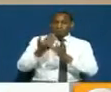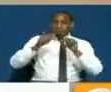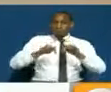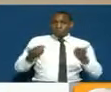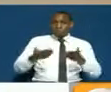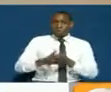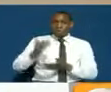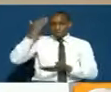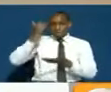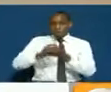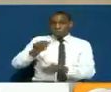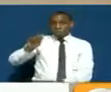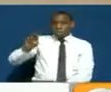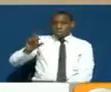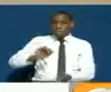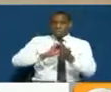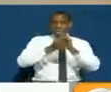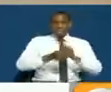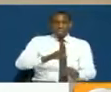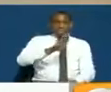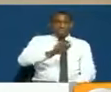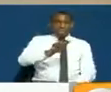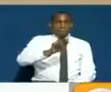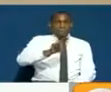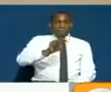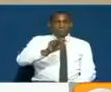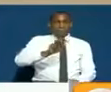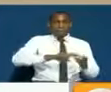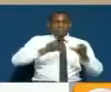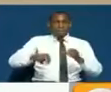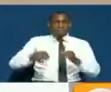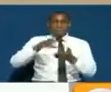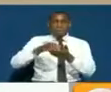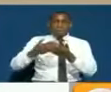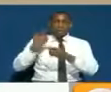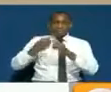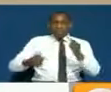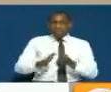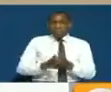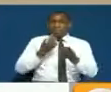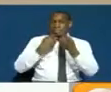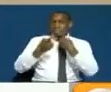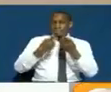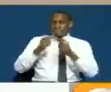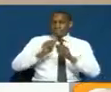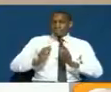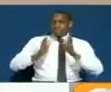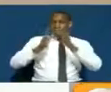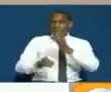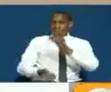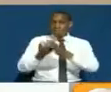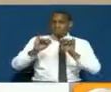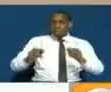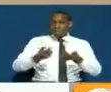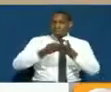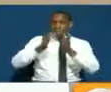today at the party headquarters, will replace Barak Muluka, who left the role last year. Speaking at the ceremony to unveil the